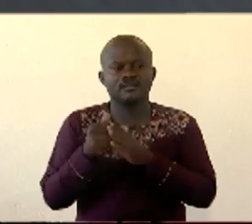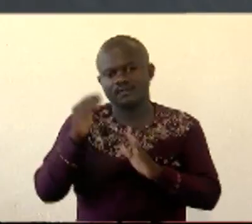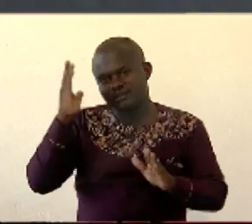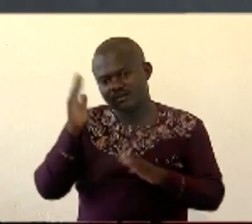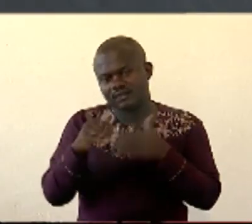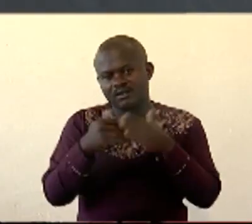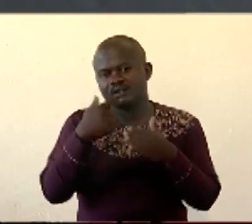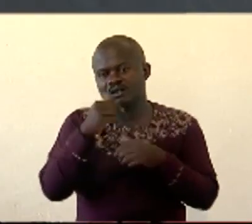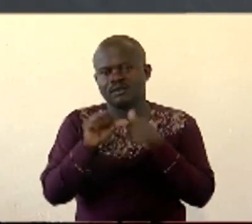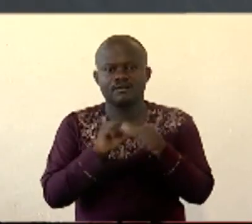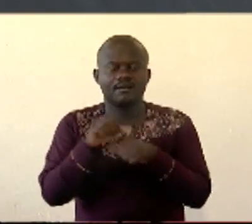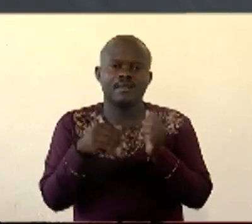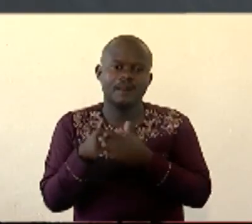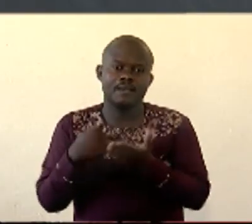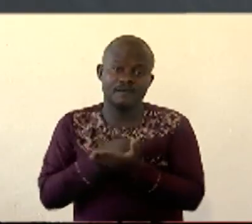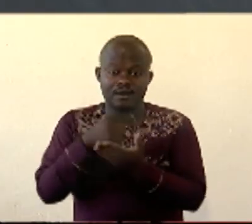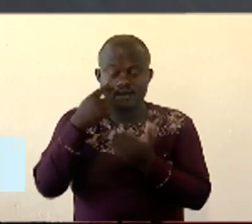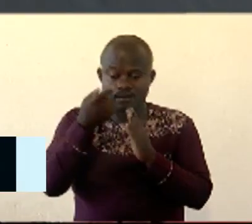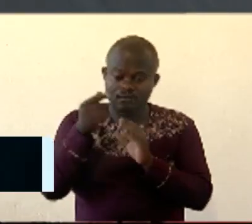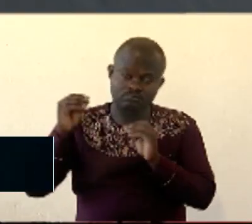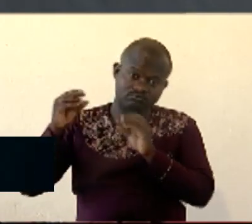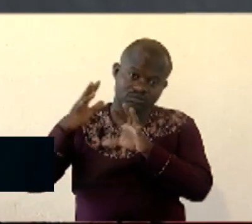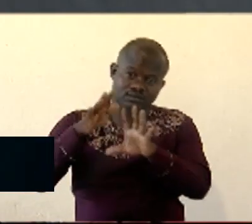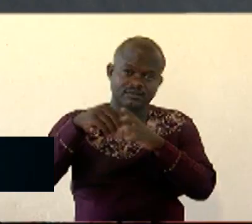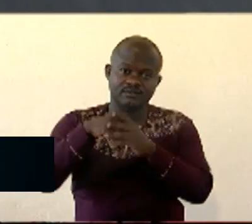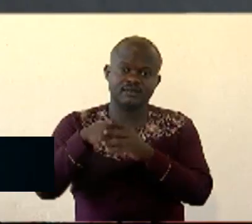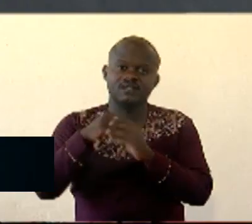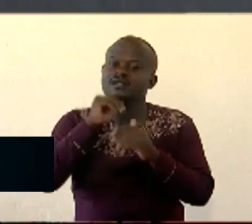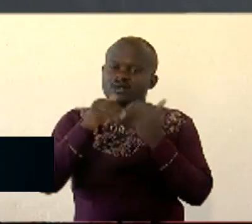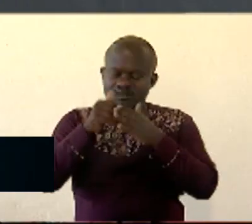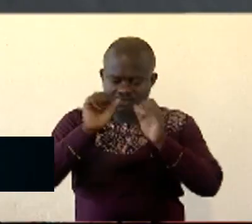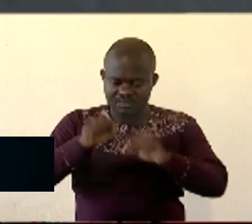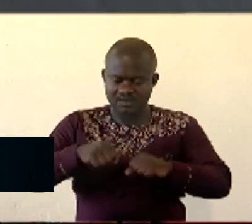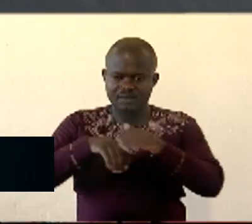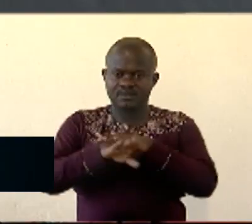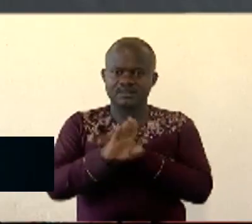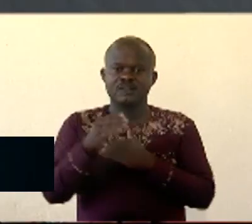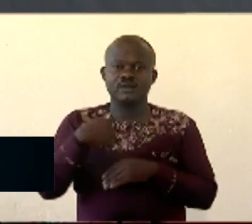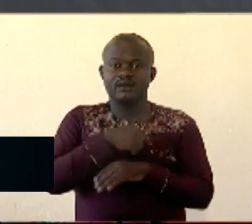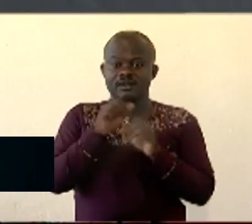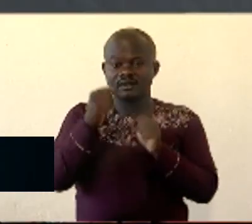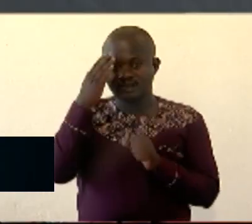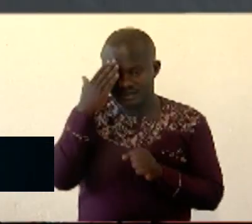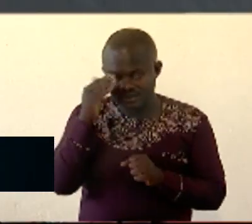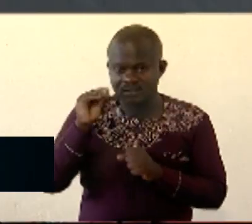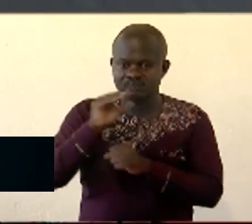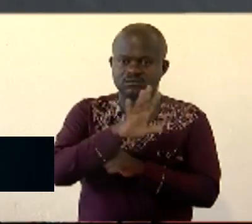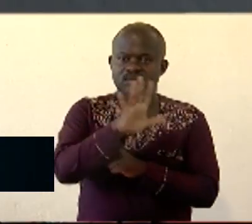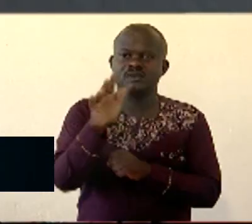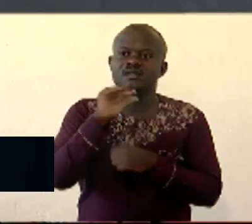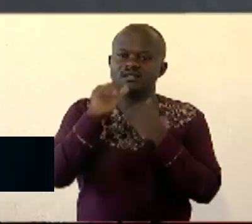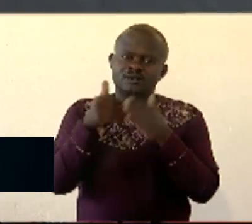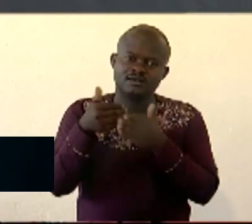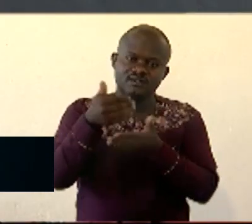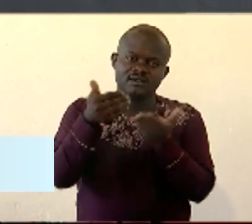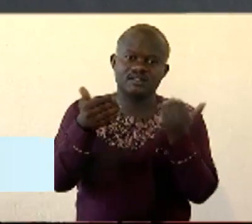the position of may find how the plant is positioned, will not be able to access light. And we know that light is one of the